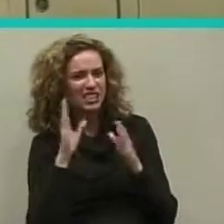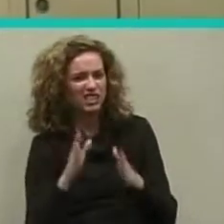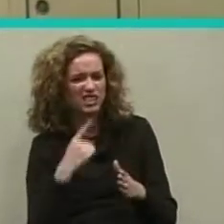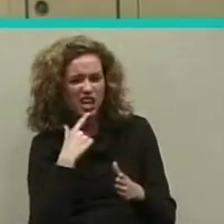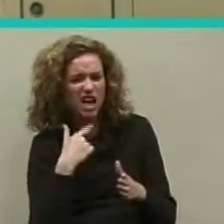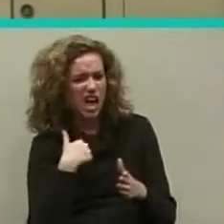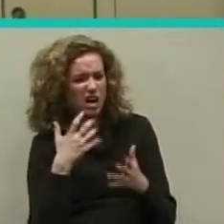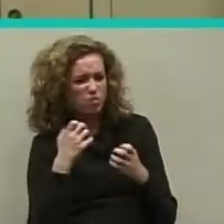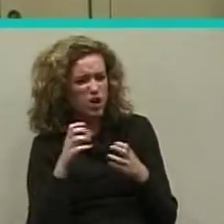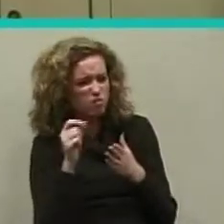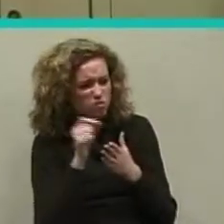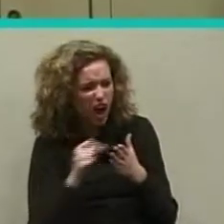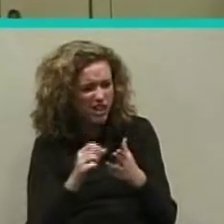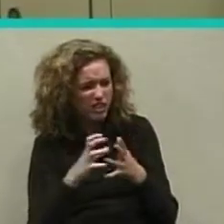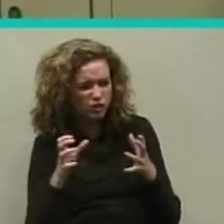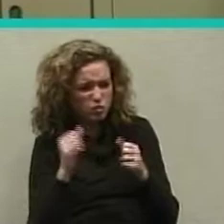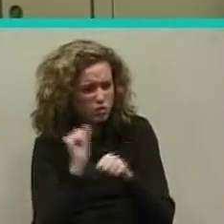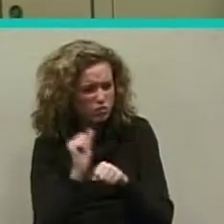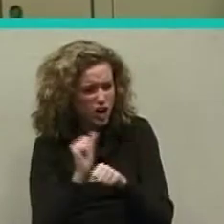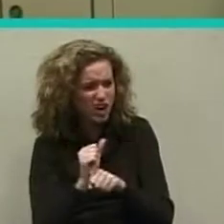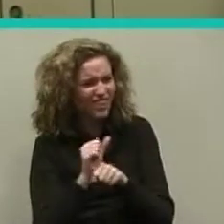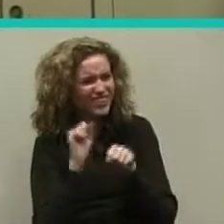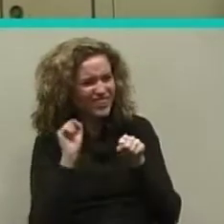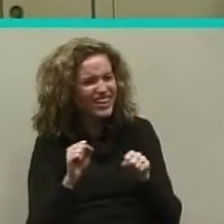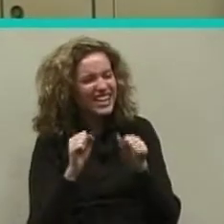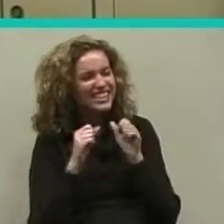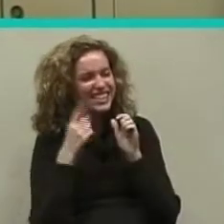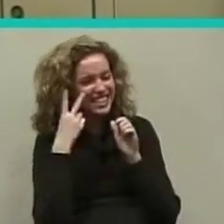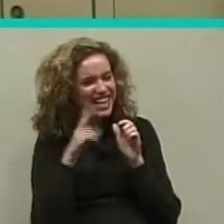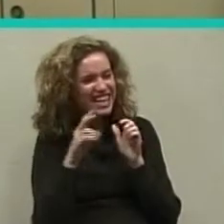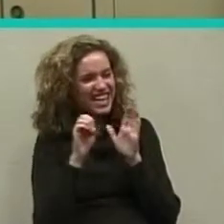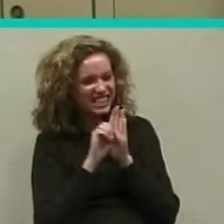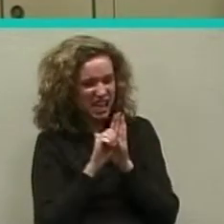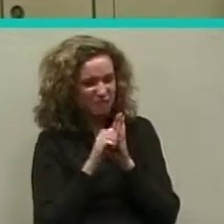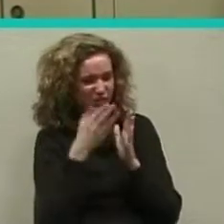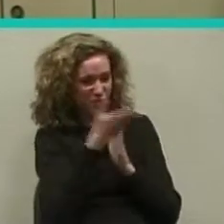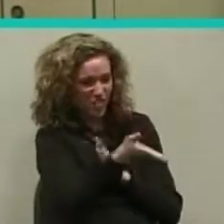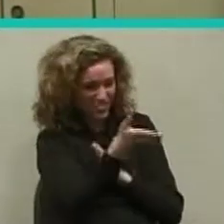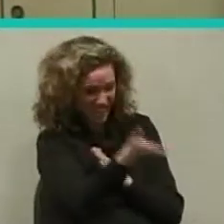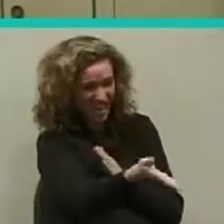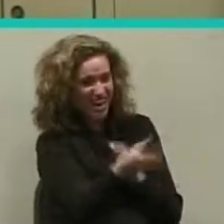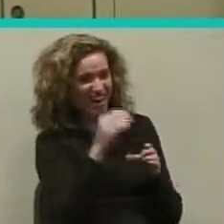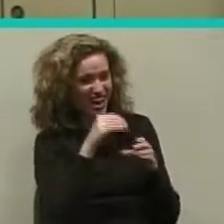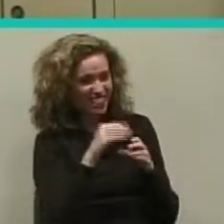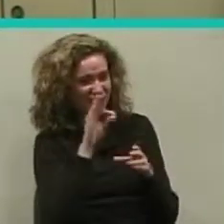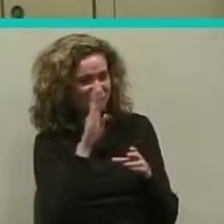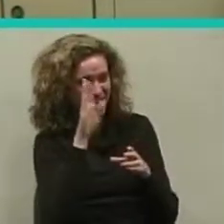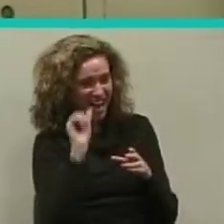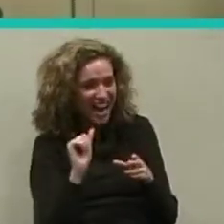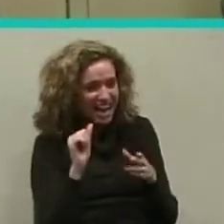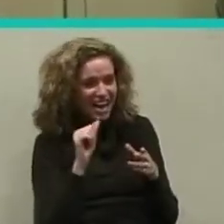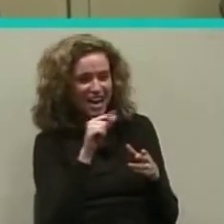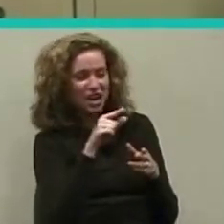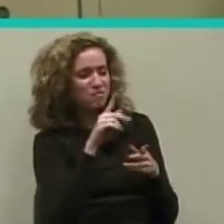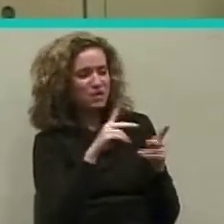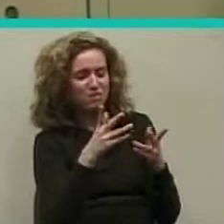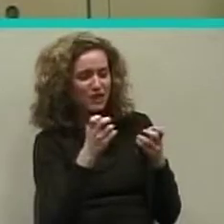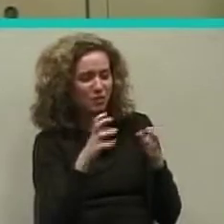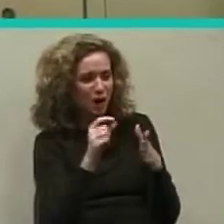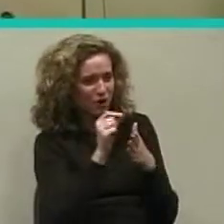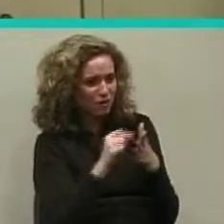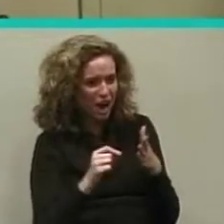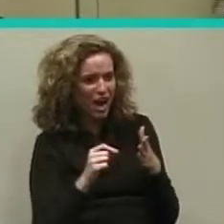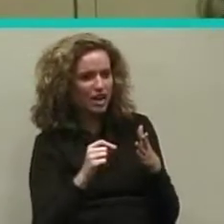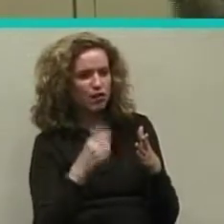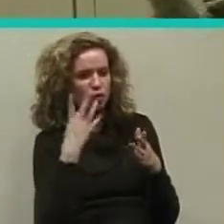at some of the examples of the FBAs in here. You can tell this is a person who did not want to write much, right? I want to get this done in 4 words. If I can't